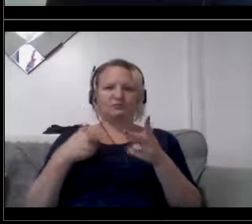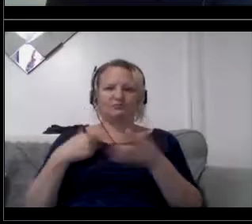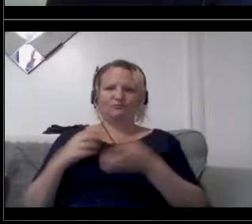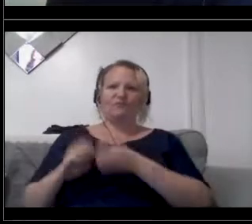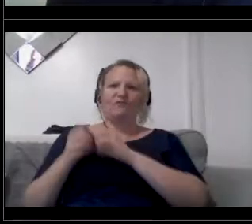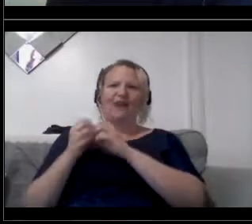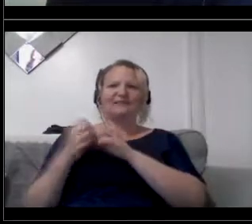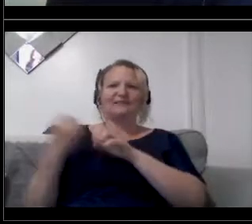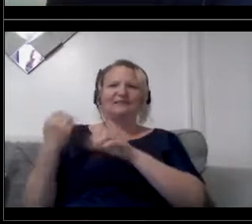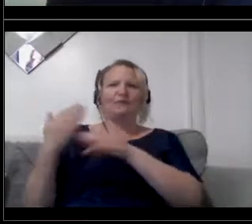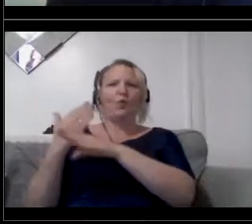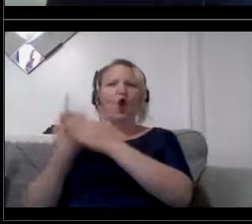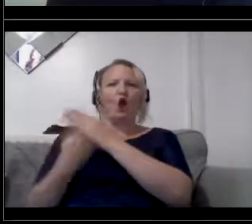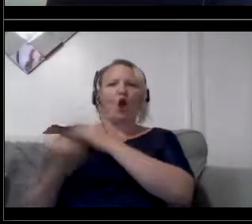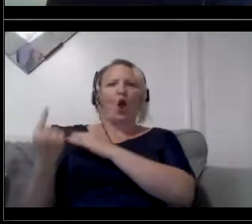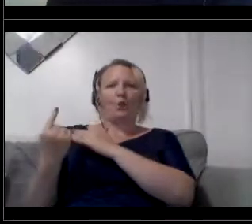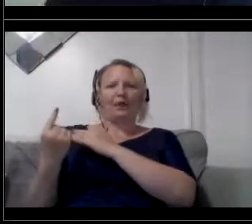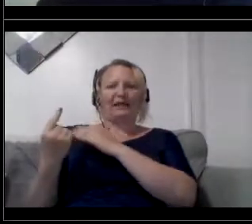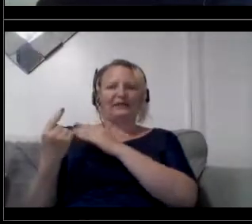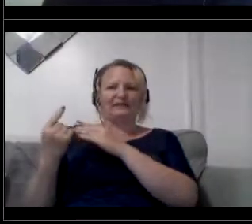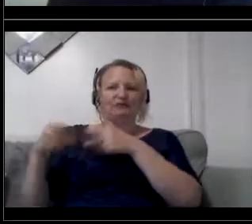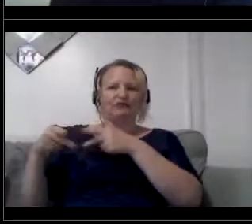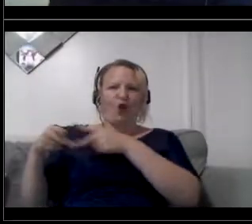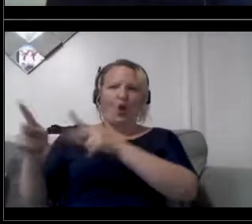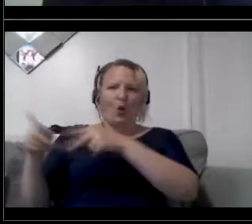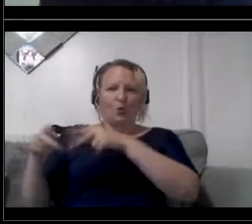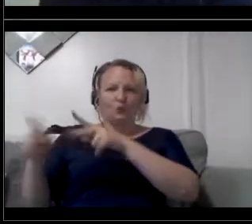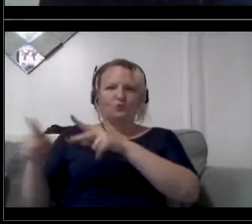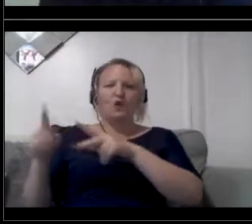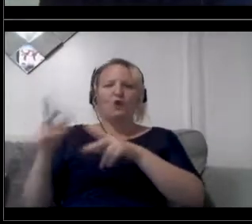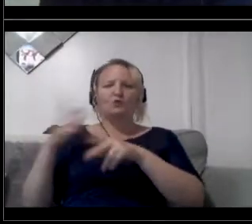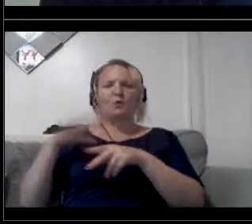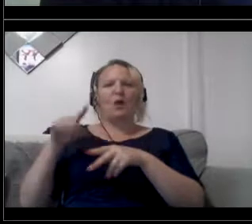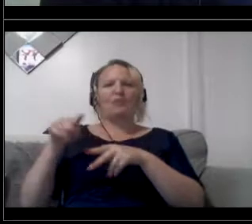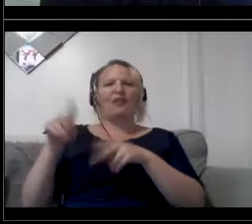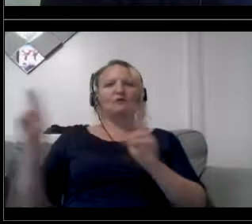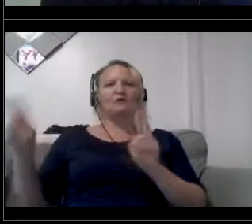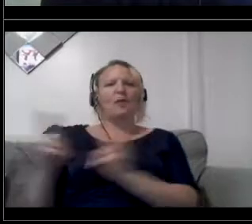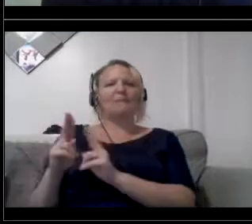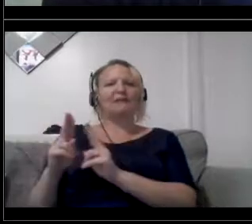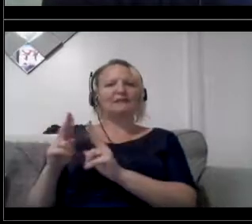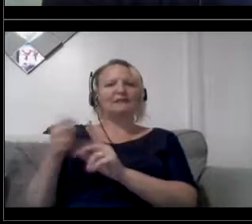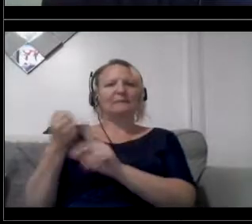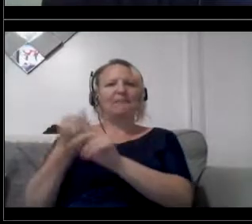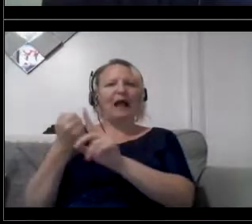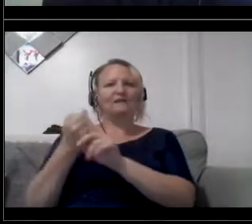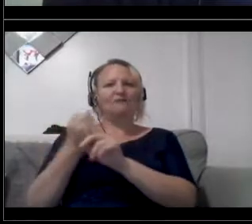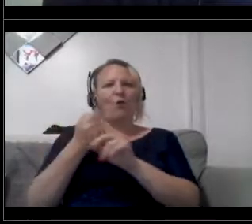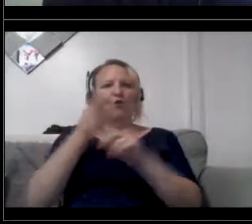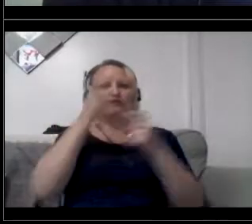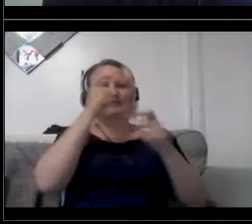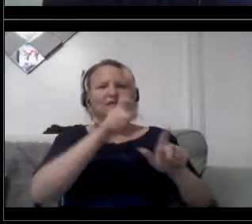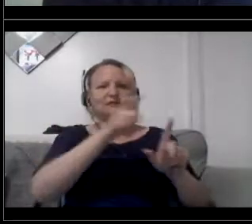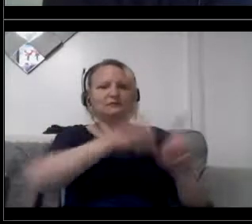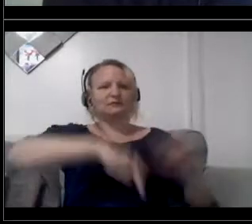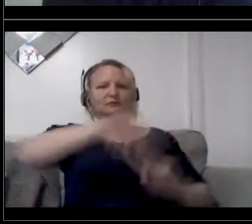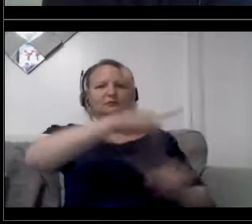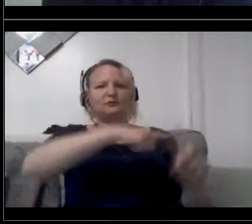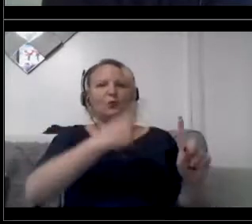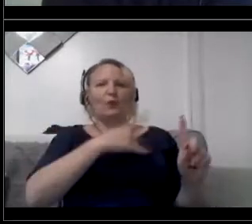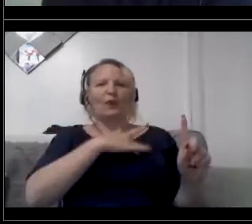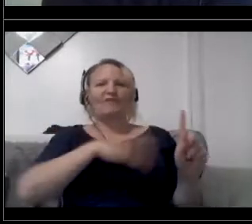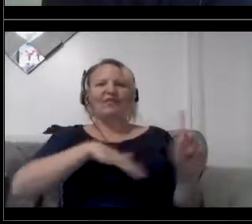the impact of construction on local residents. As I've said, including the use of local roads by construction vehicles.